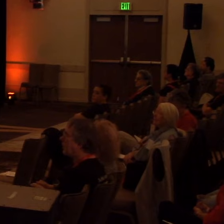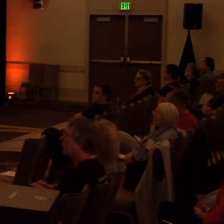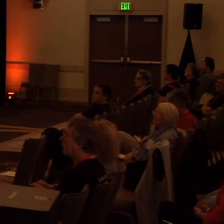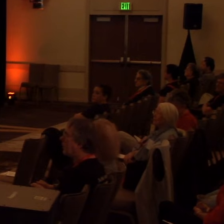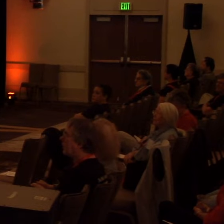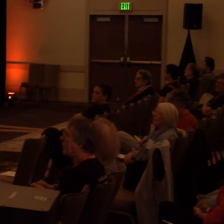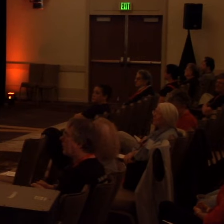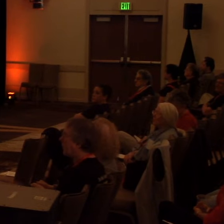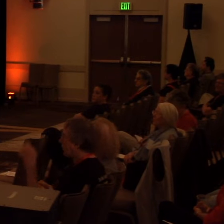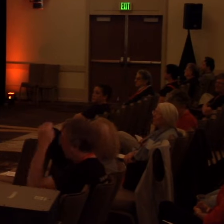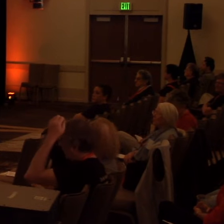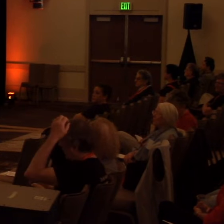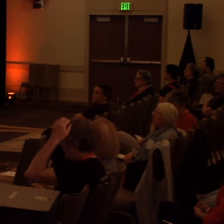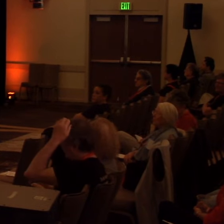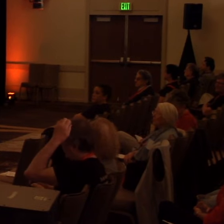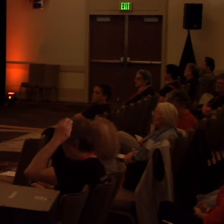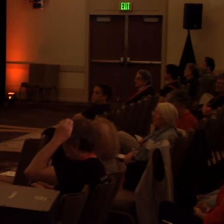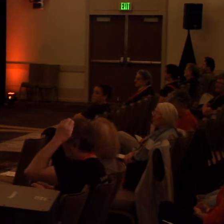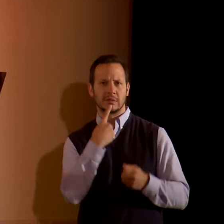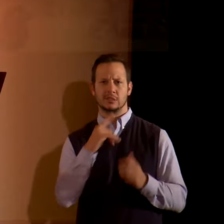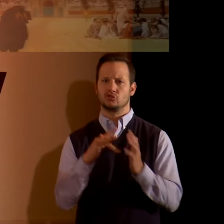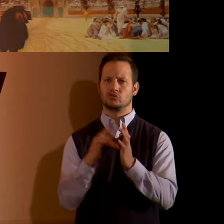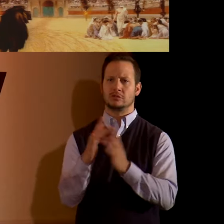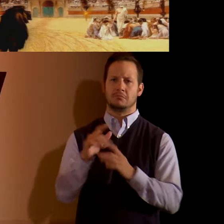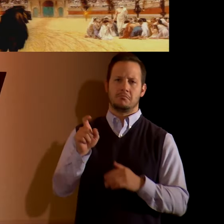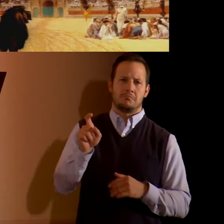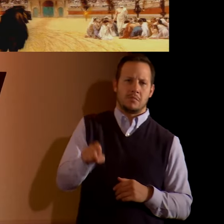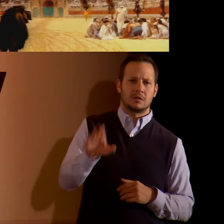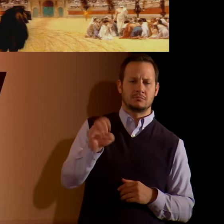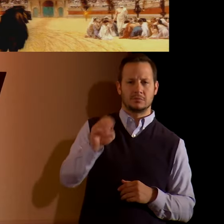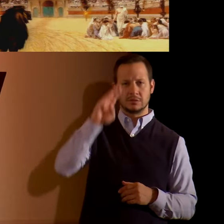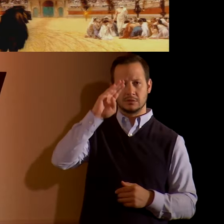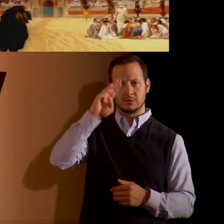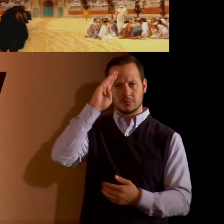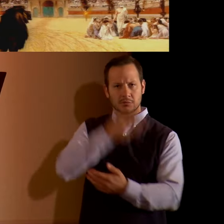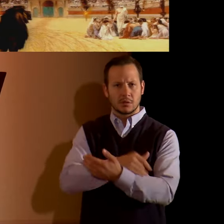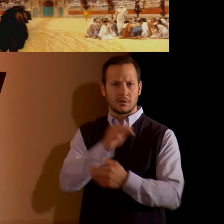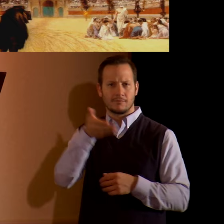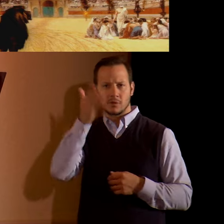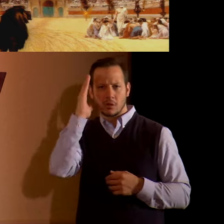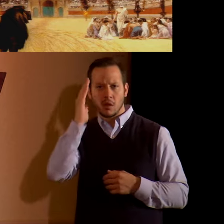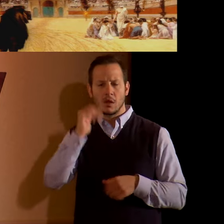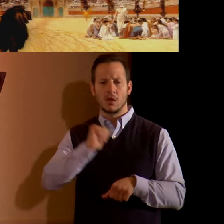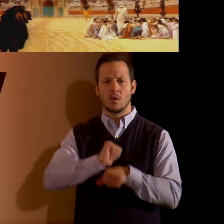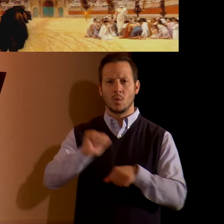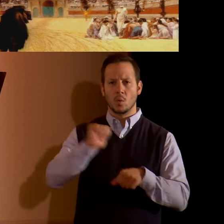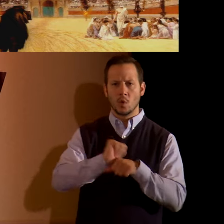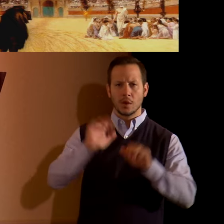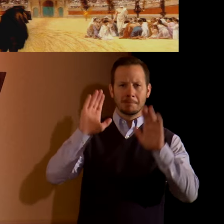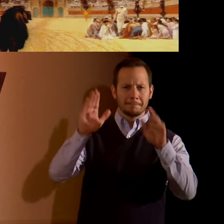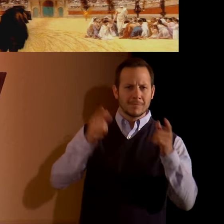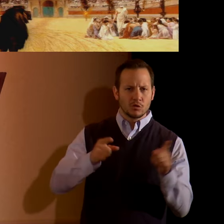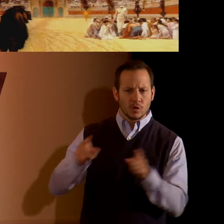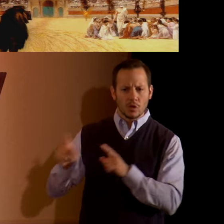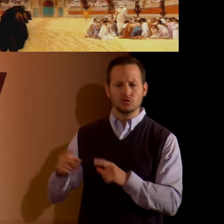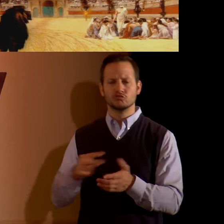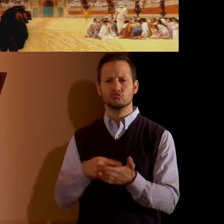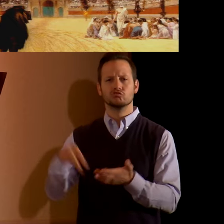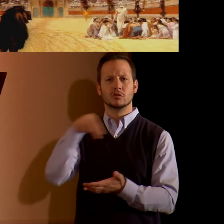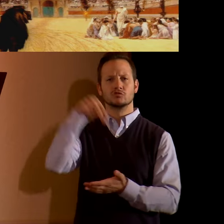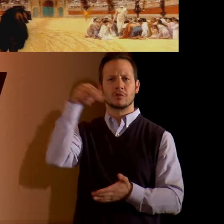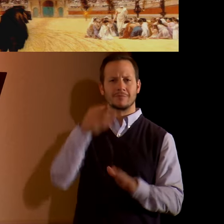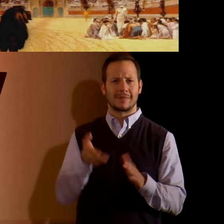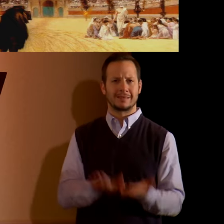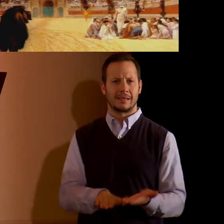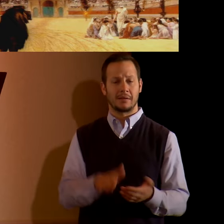Christian apologists have long insisted that Jesus must have been the Son of God, he must have worked his miracles and been resurrected from the dead, and so